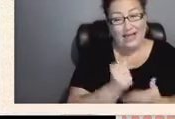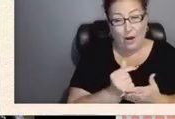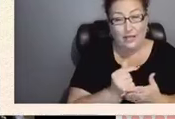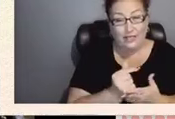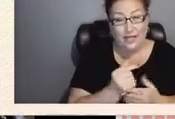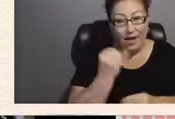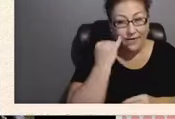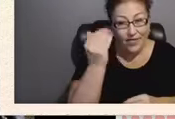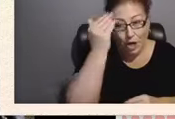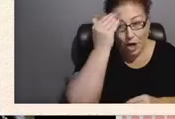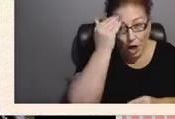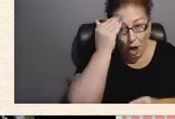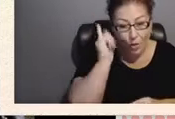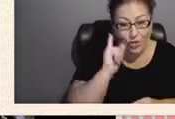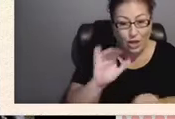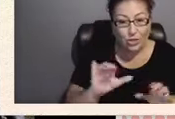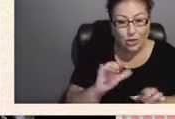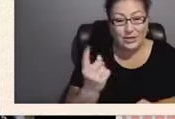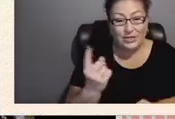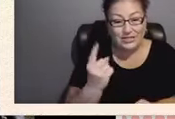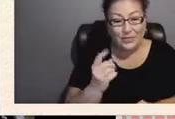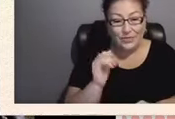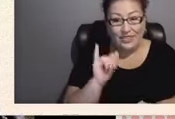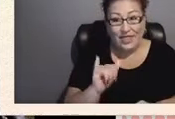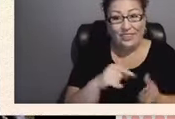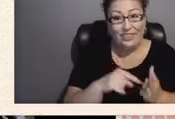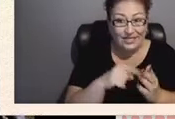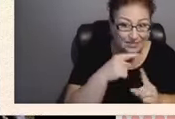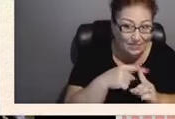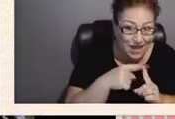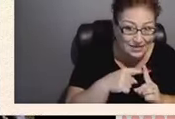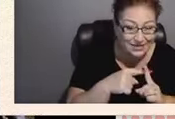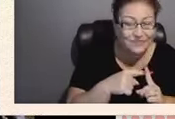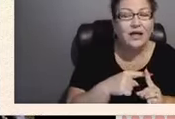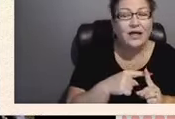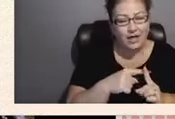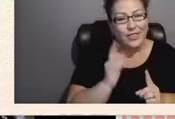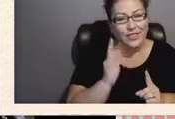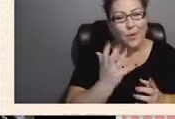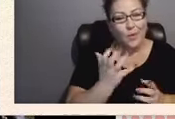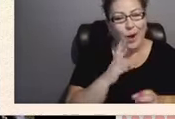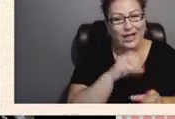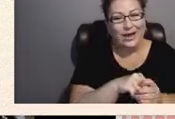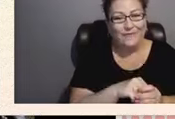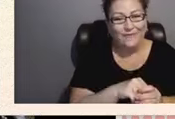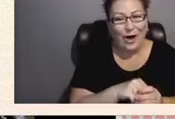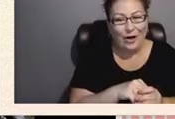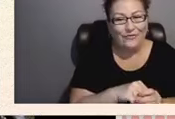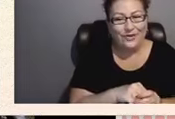you're doing something that's this positive, they're going to want to get involved.